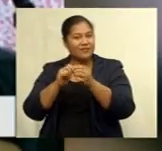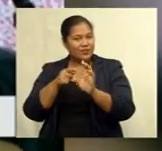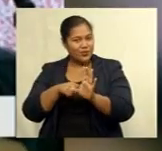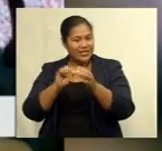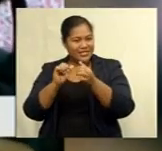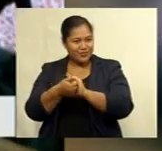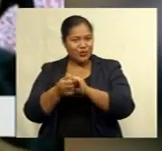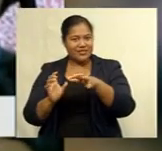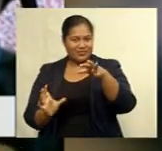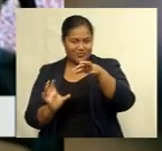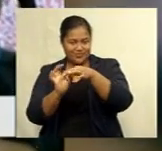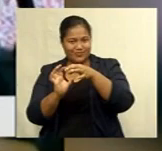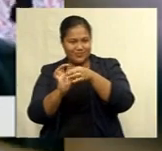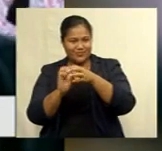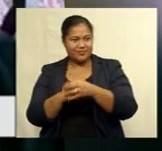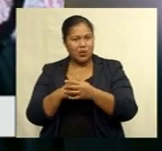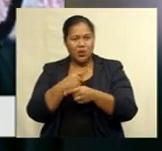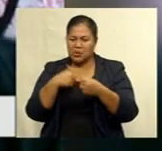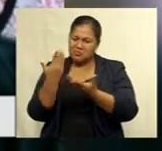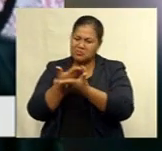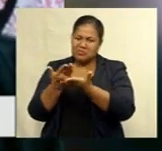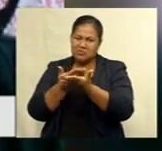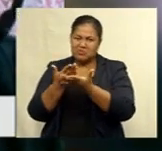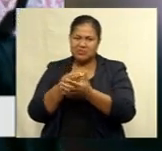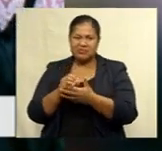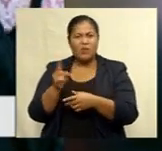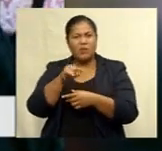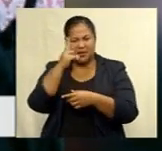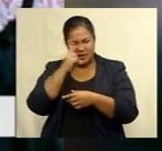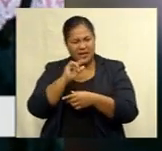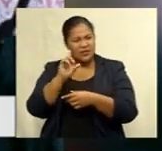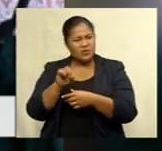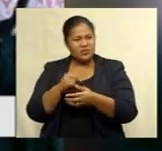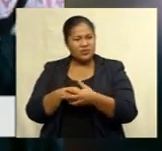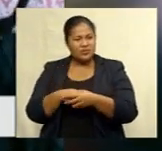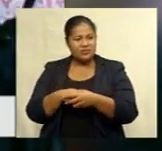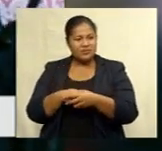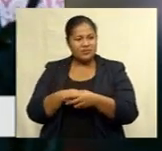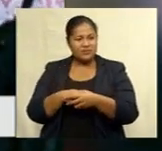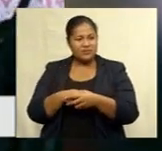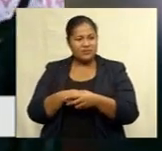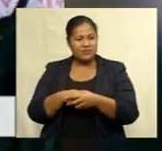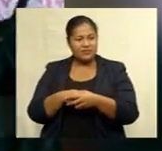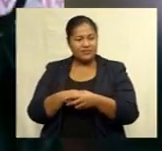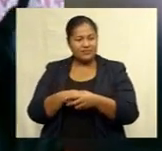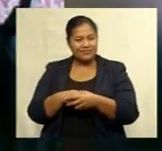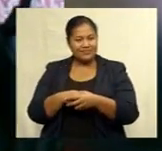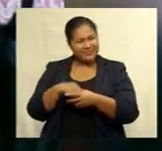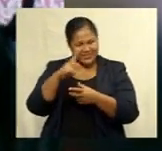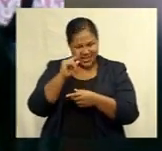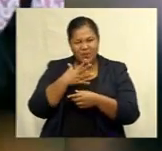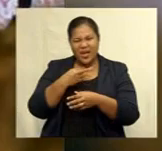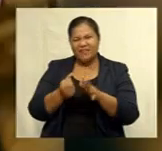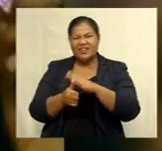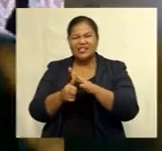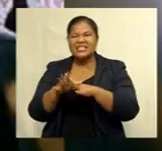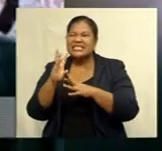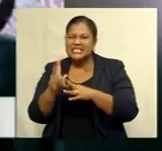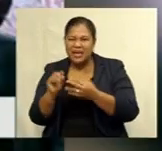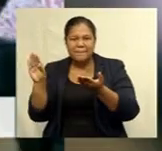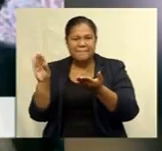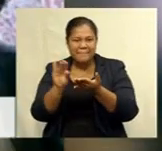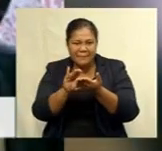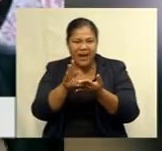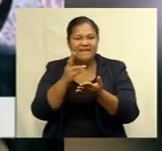on what we can do about the pandemic. I mean, can we have access to additional funds so that we can